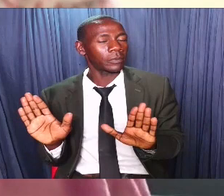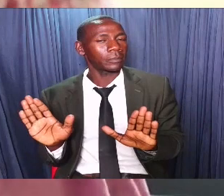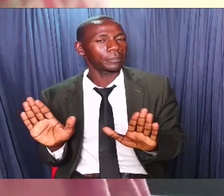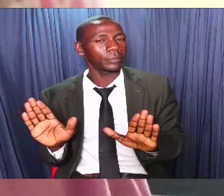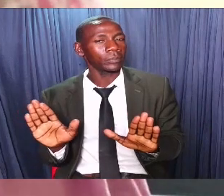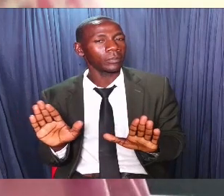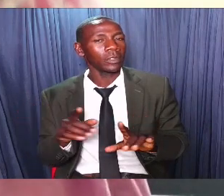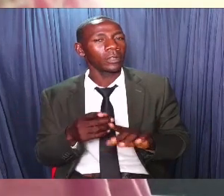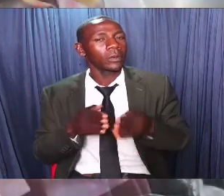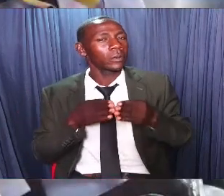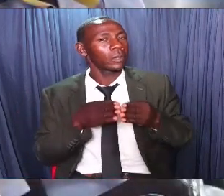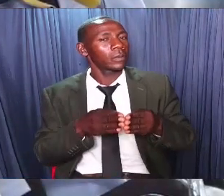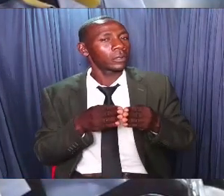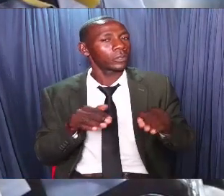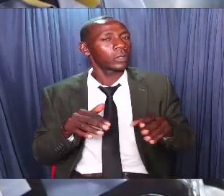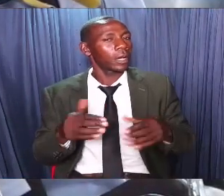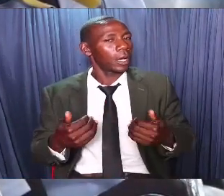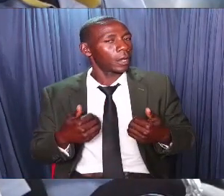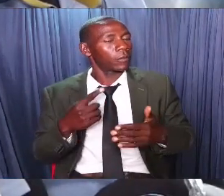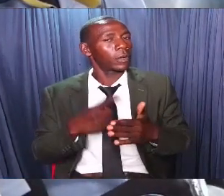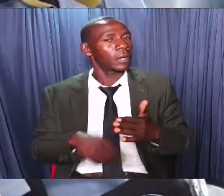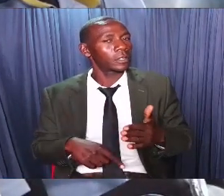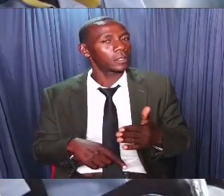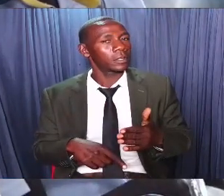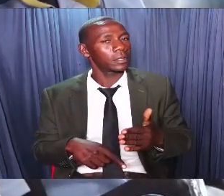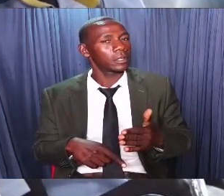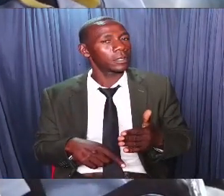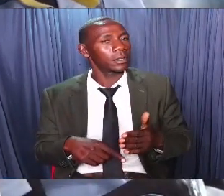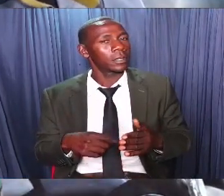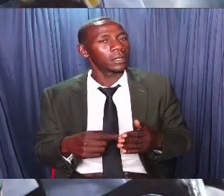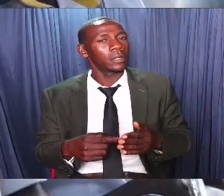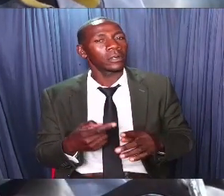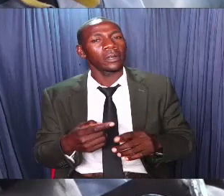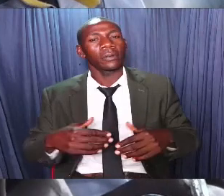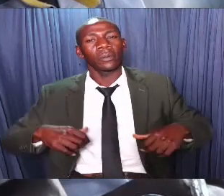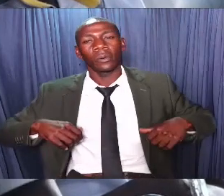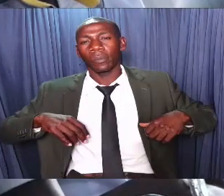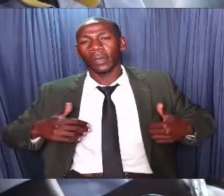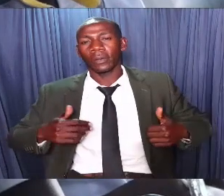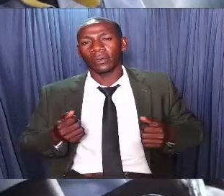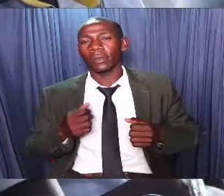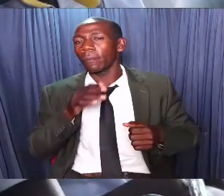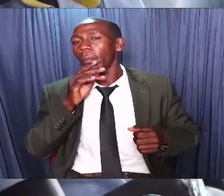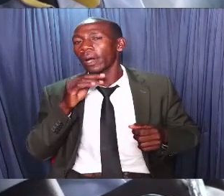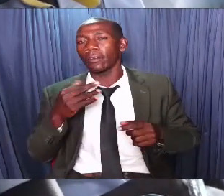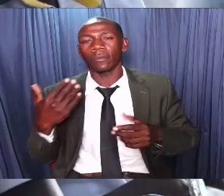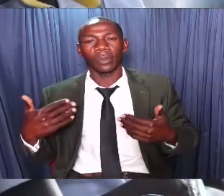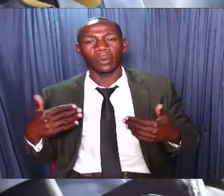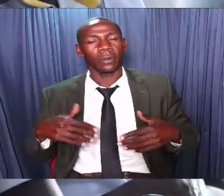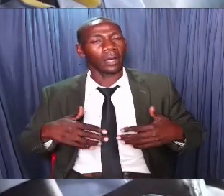enough. Tangu mpango ya kando nimefanya nimepata nini? From the time I do a feather of marriage, what have I got? Tangu nijivunie mpango ya kando waume wa wengine nimepata nini? So proud of other people's husband, what